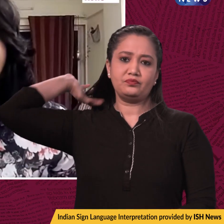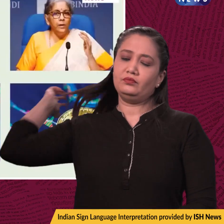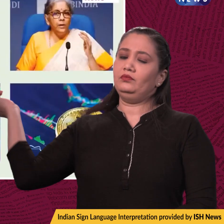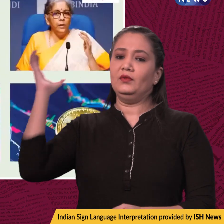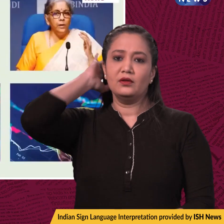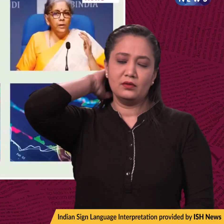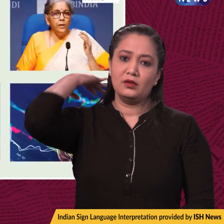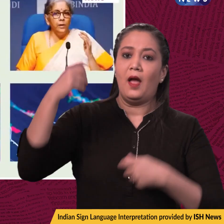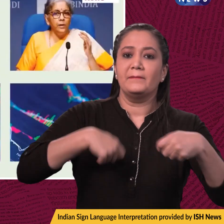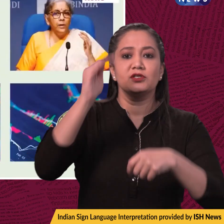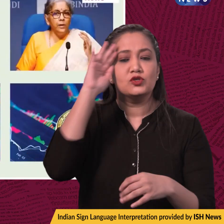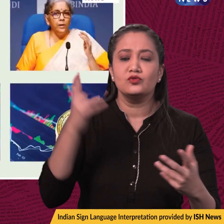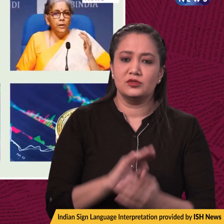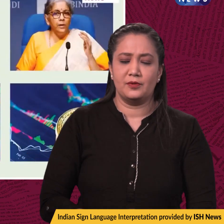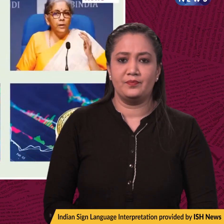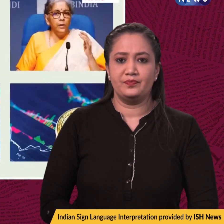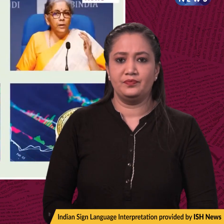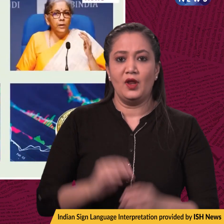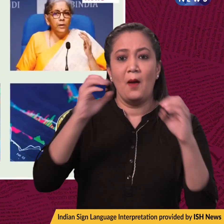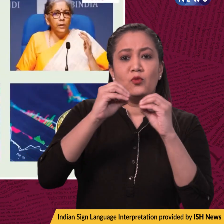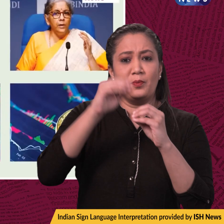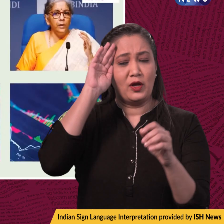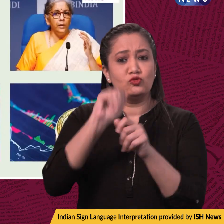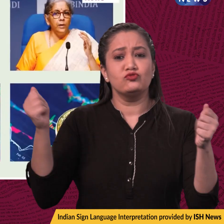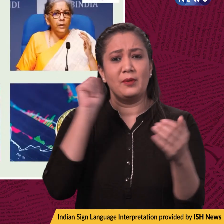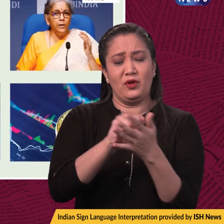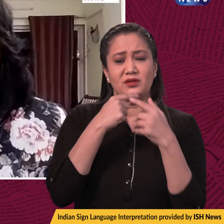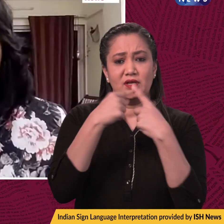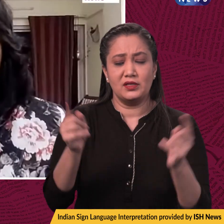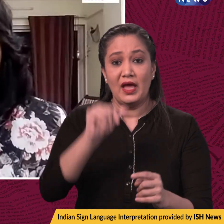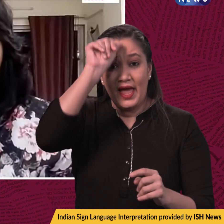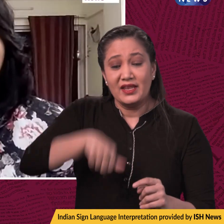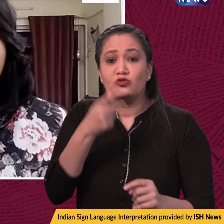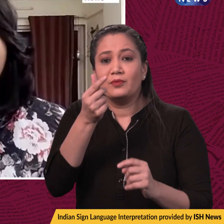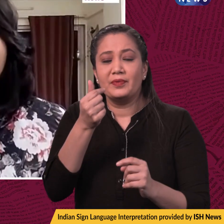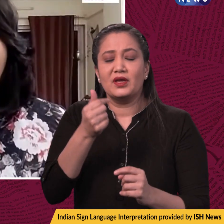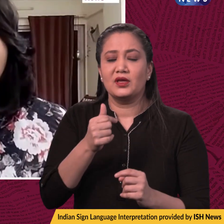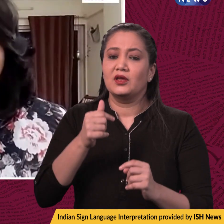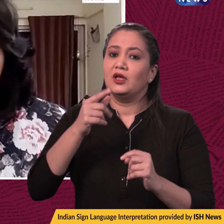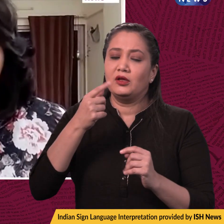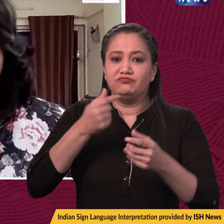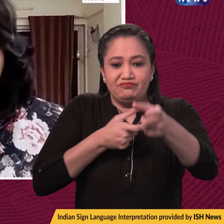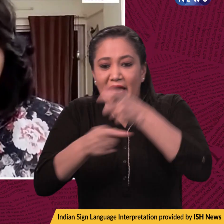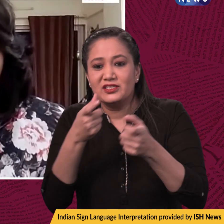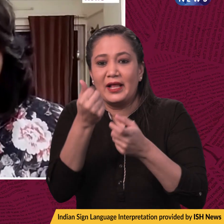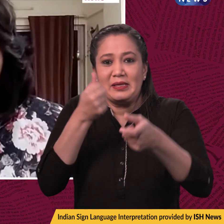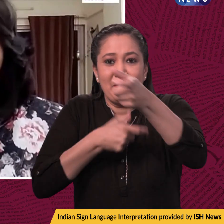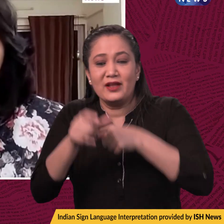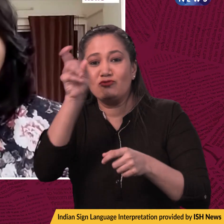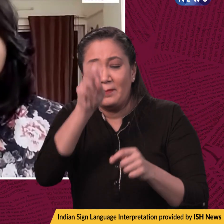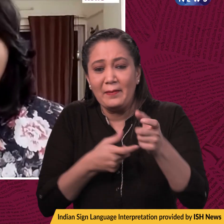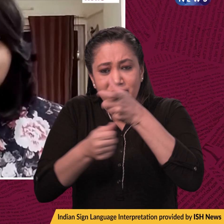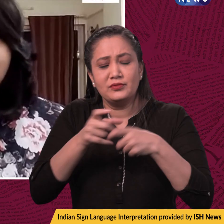And on to business news right now. According to a Bloomberg report, the Indian rupee is set to end